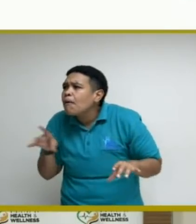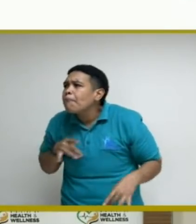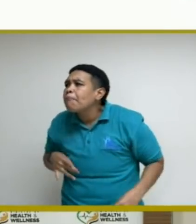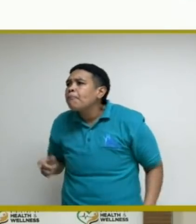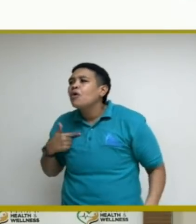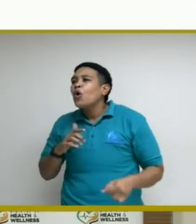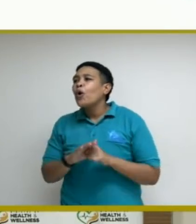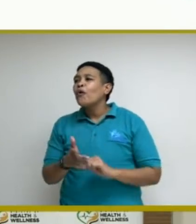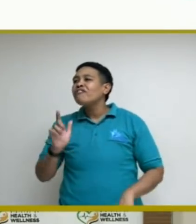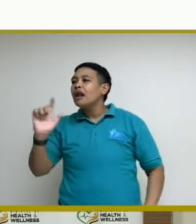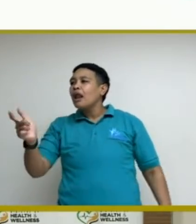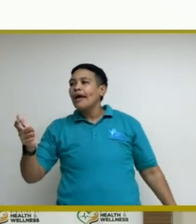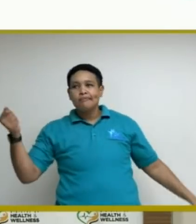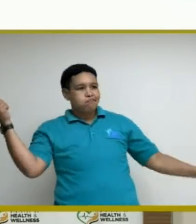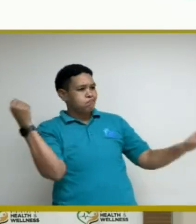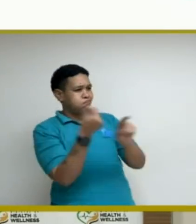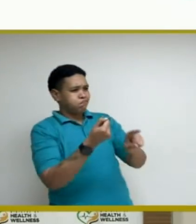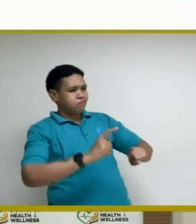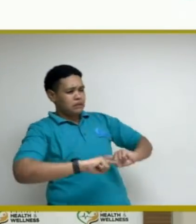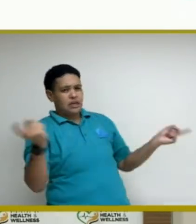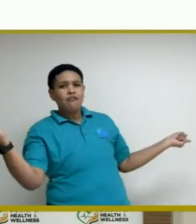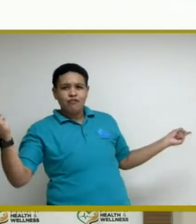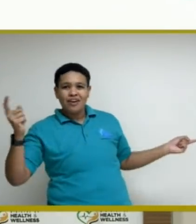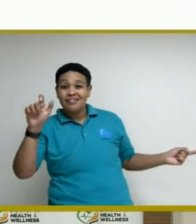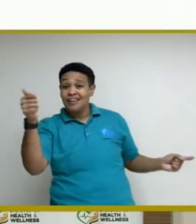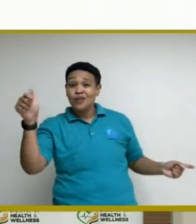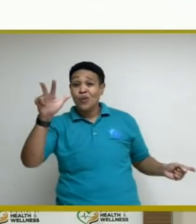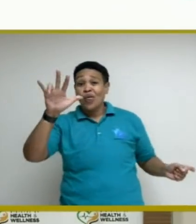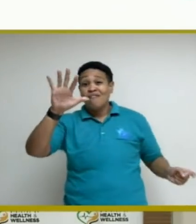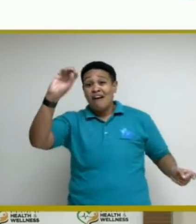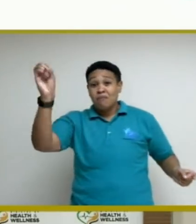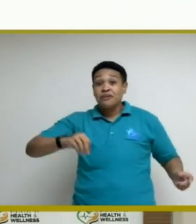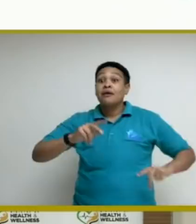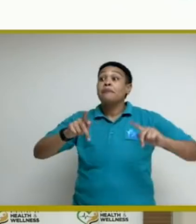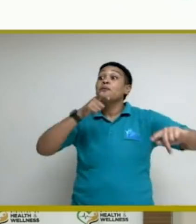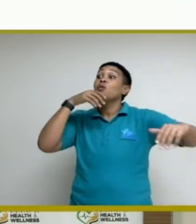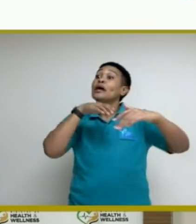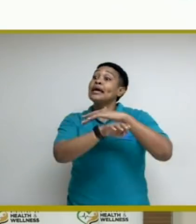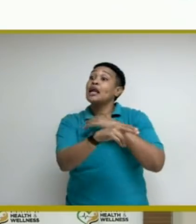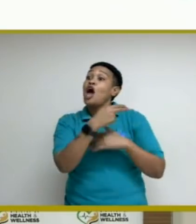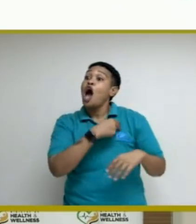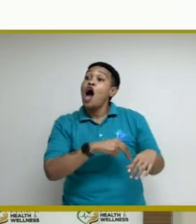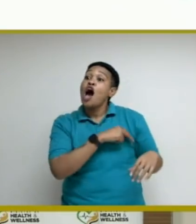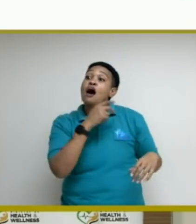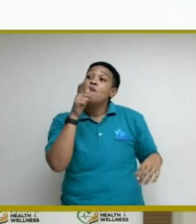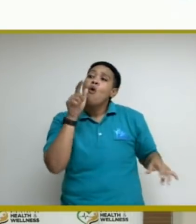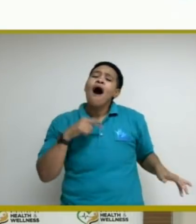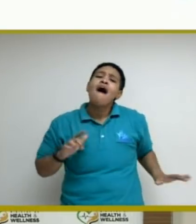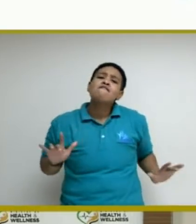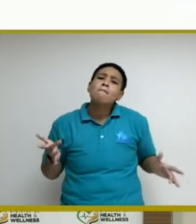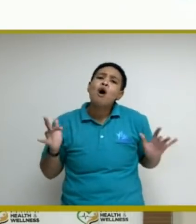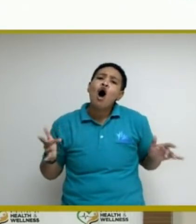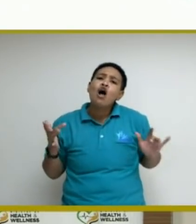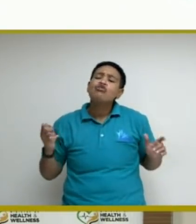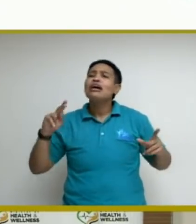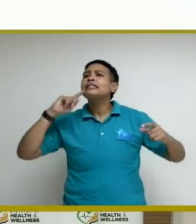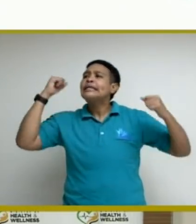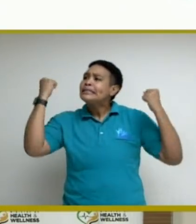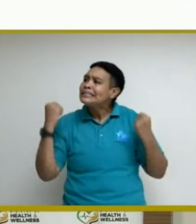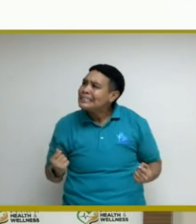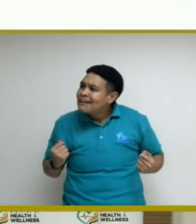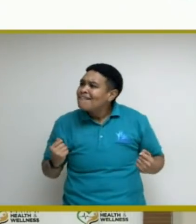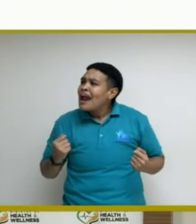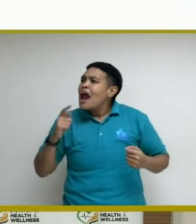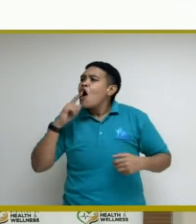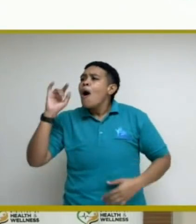to 35%, while for hospitalized patients, that is patients who have had moderate, severe, or critical